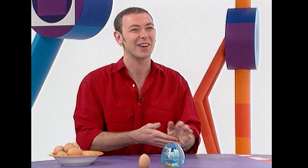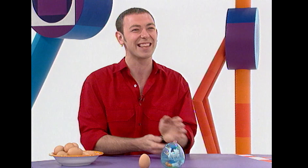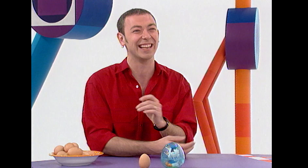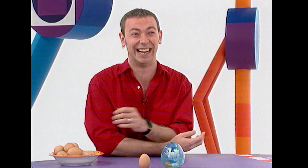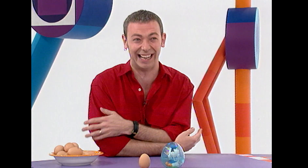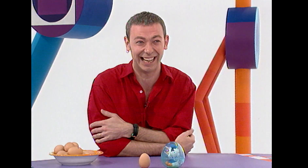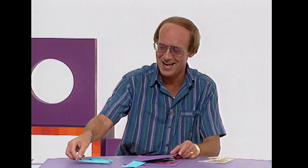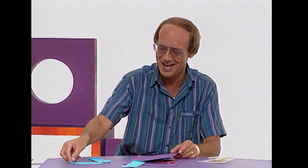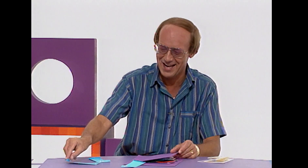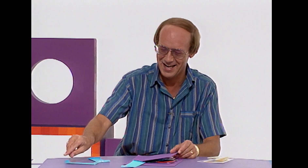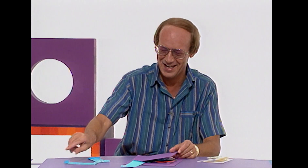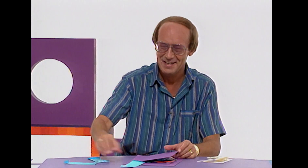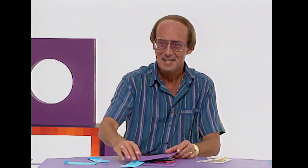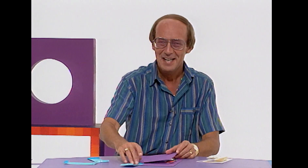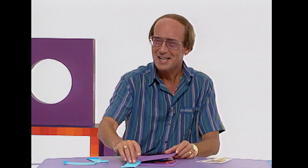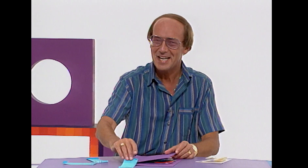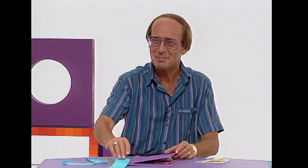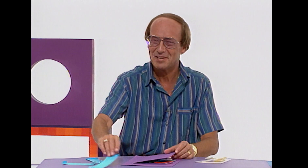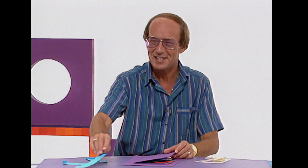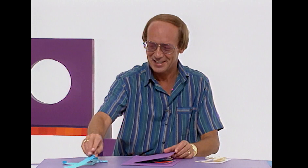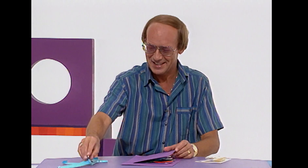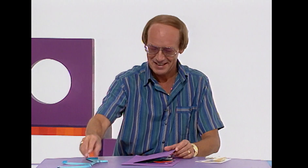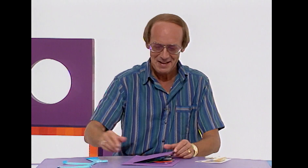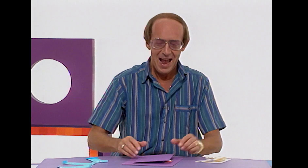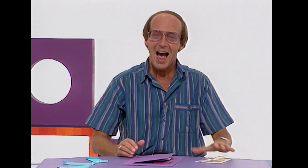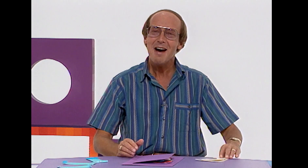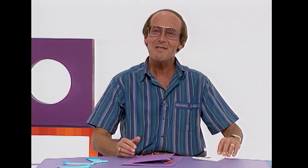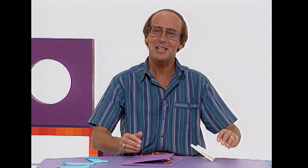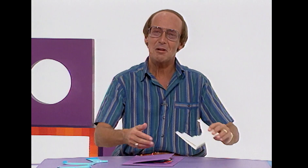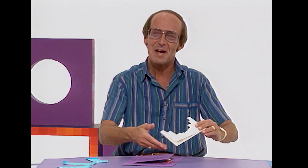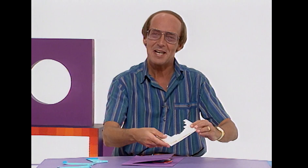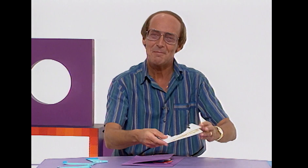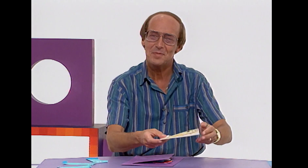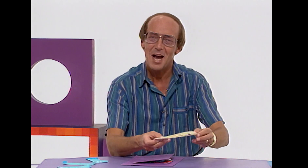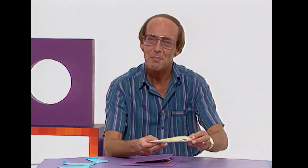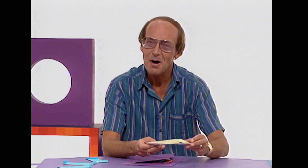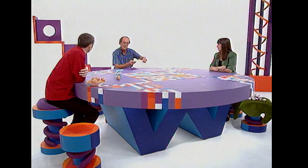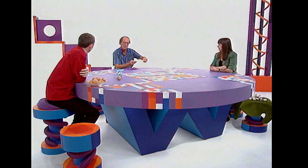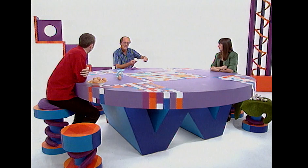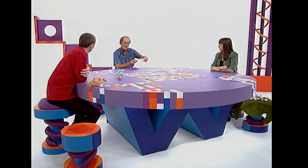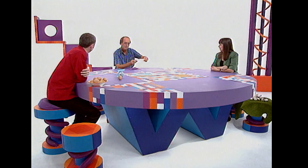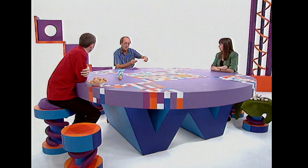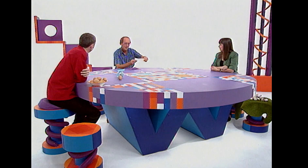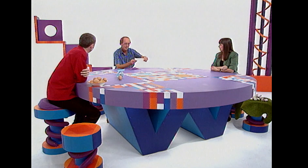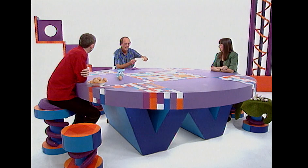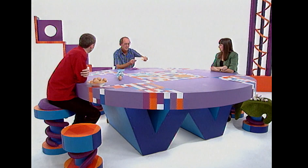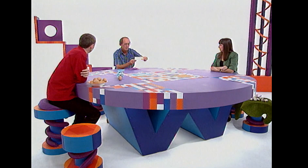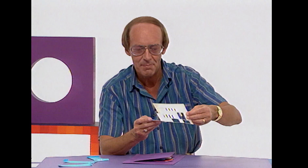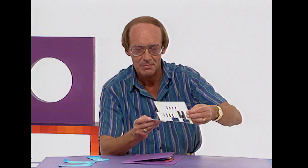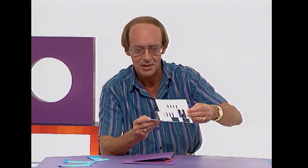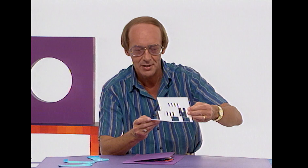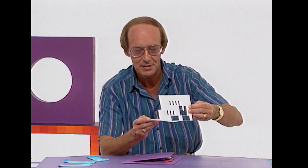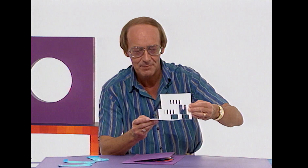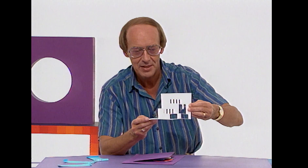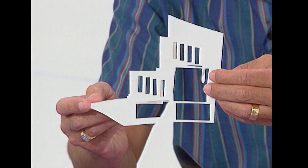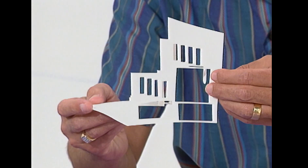all along, honest. Cheats. It's pathetic, isn't it? How can you make a pop-up card pop-up? Here's a